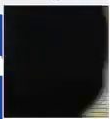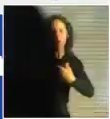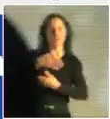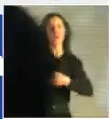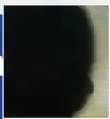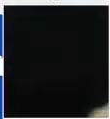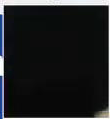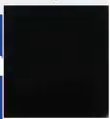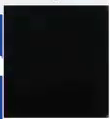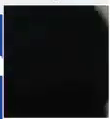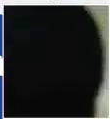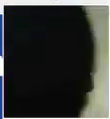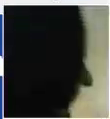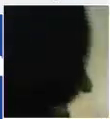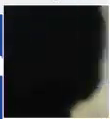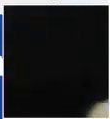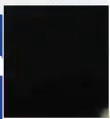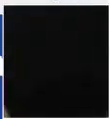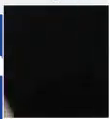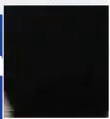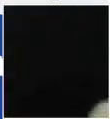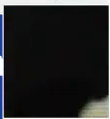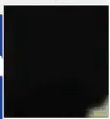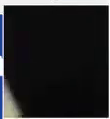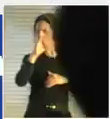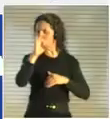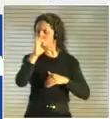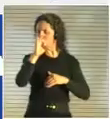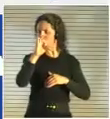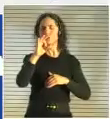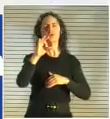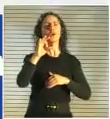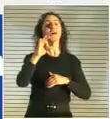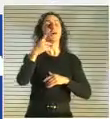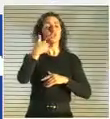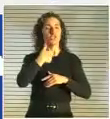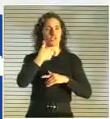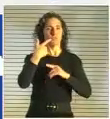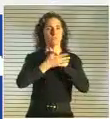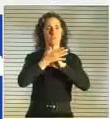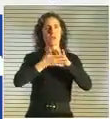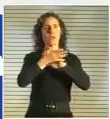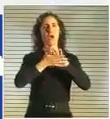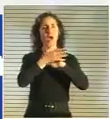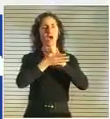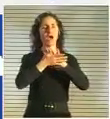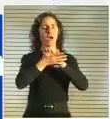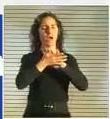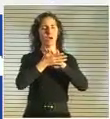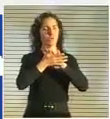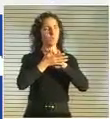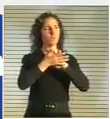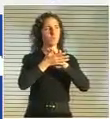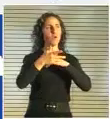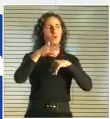story of SeaBOS as an example here that I hope can inspire also the tourism sector to engage even more in collaborations and industry collaboration